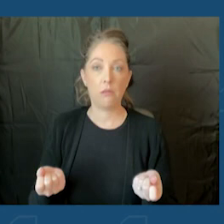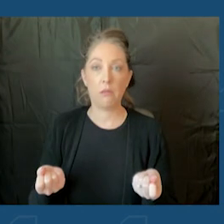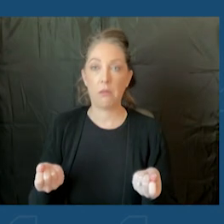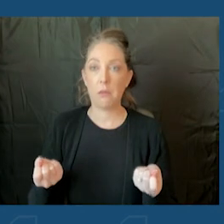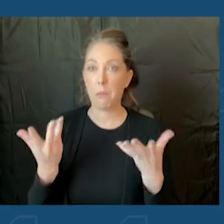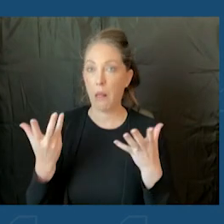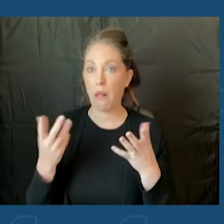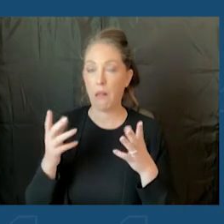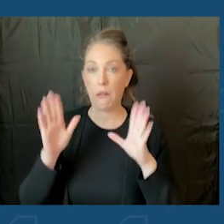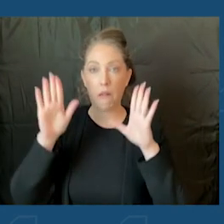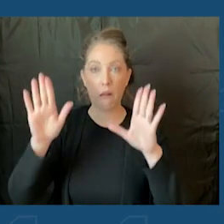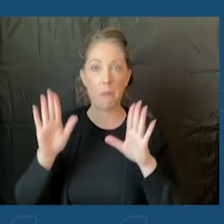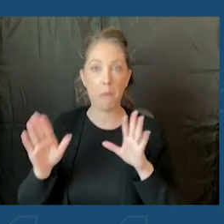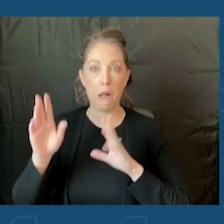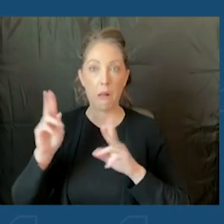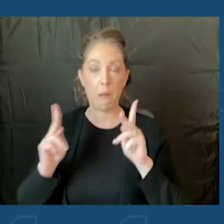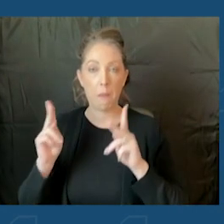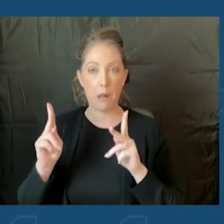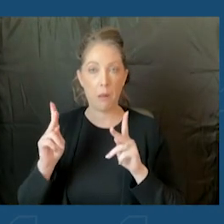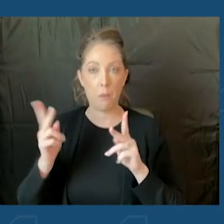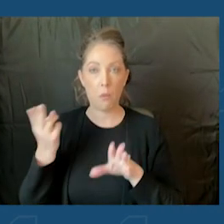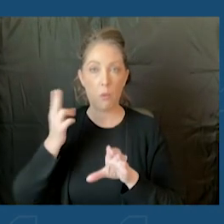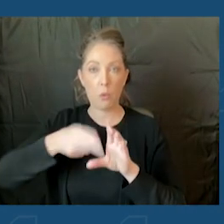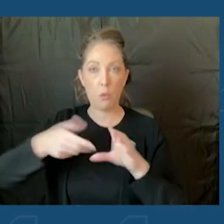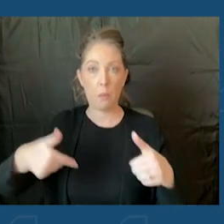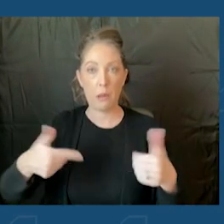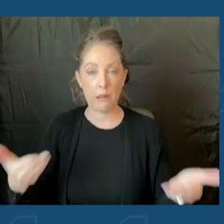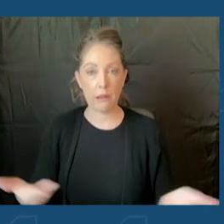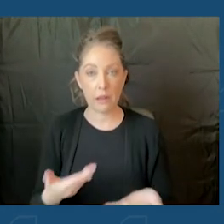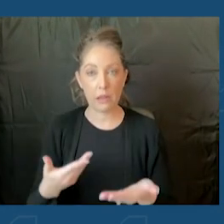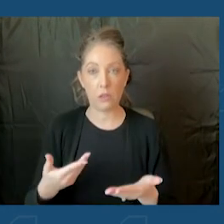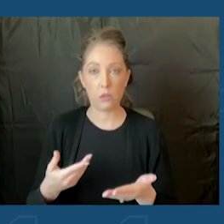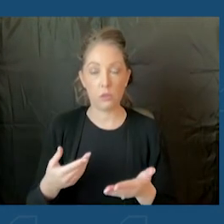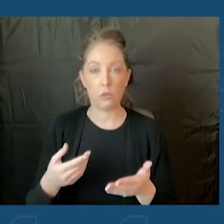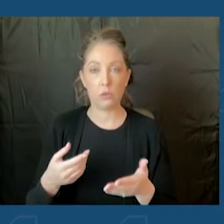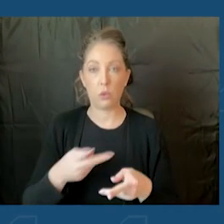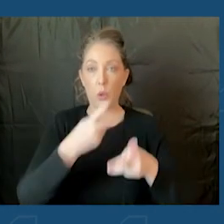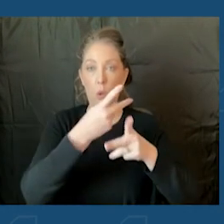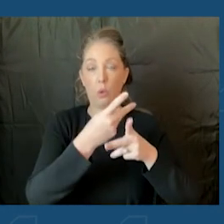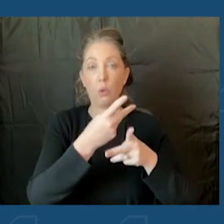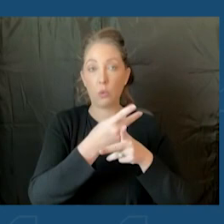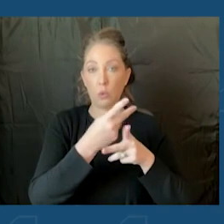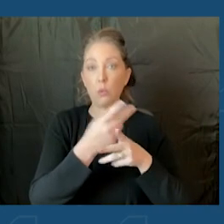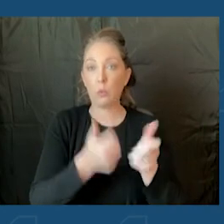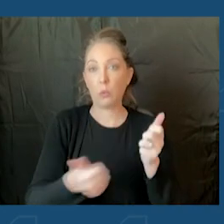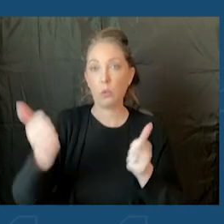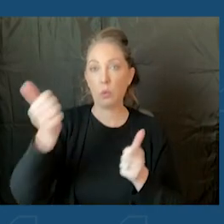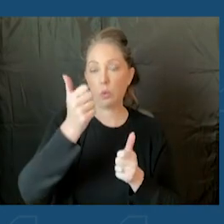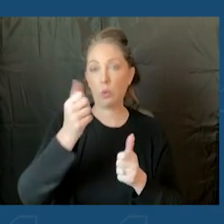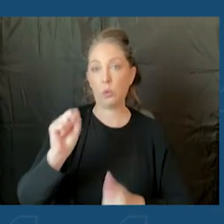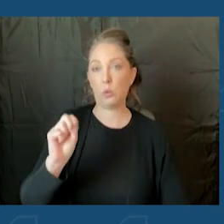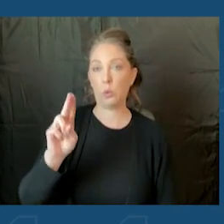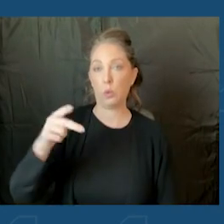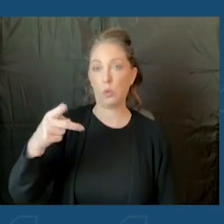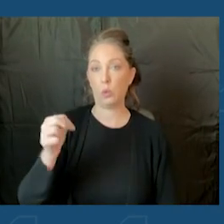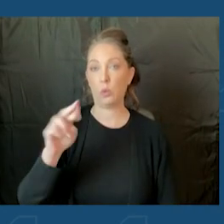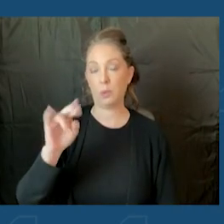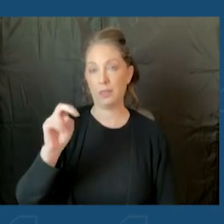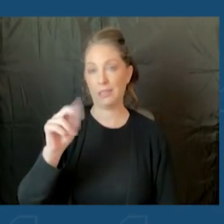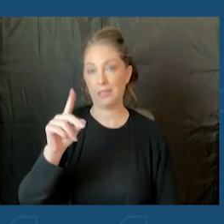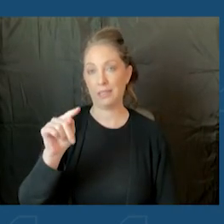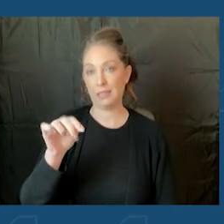servants, starting with our superintendent of the state police, who's joined us. You'll be hearing from Kevin Bruin momentarily. I want to thank him for his